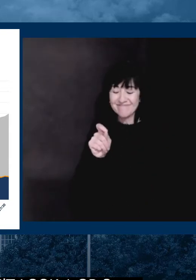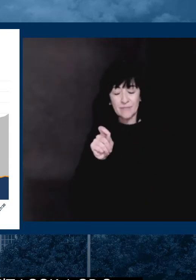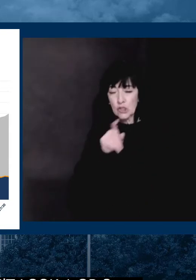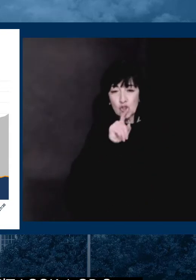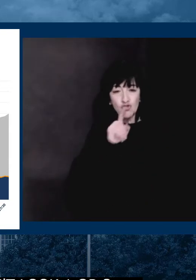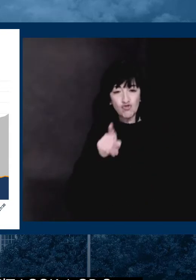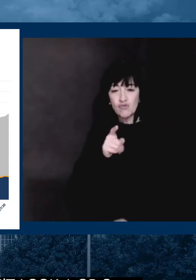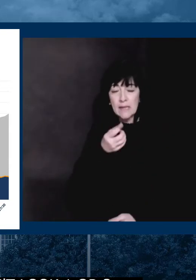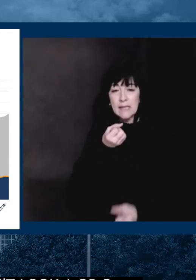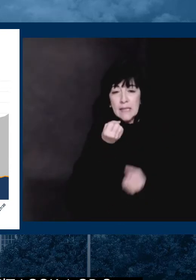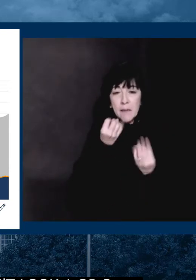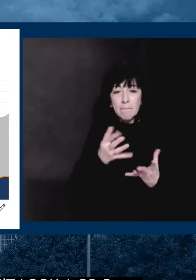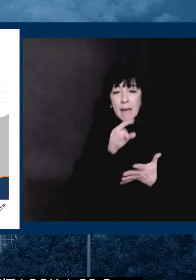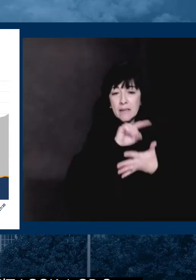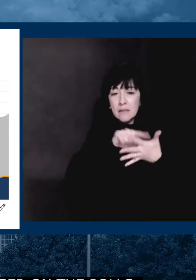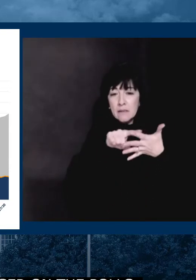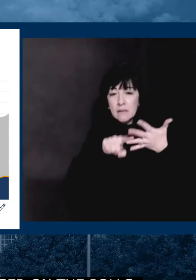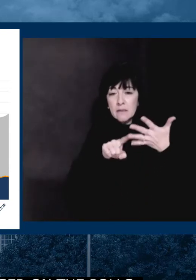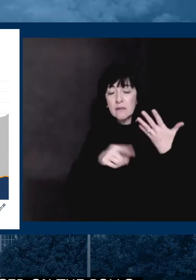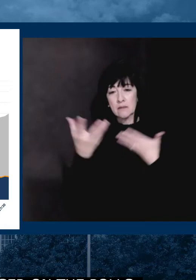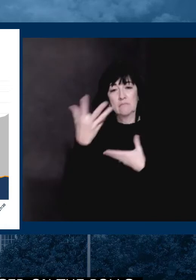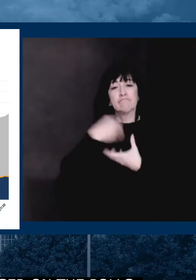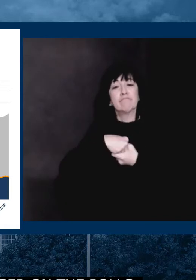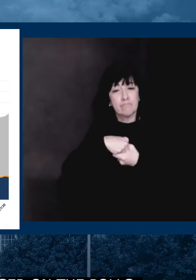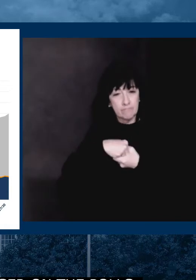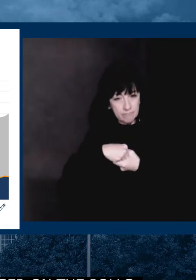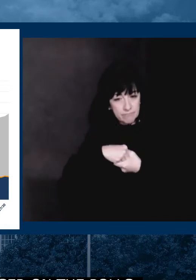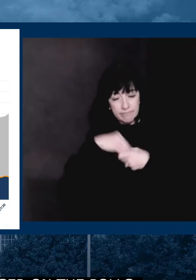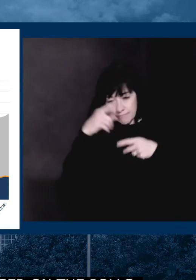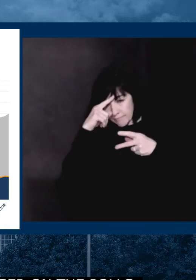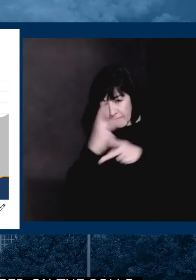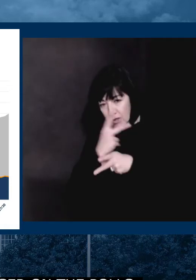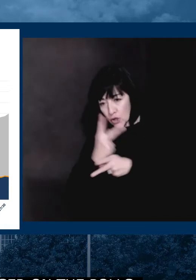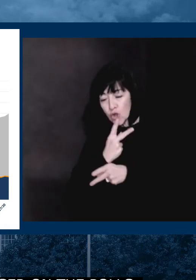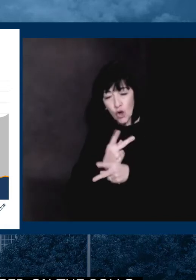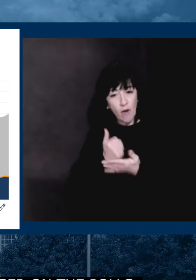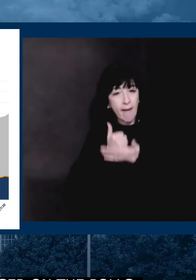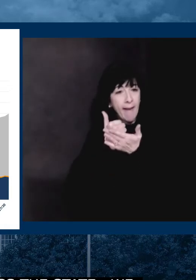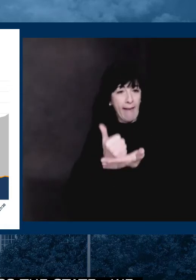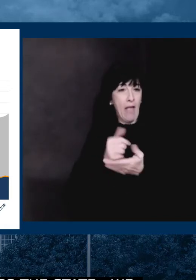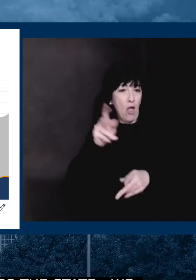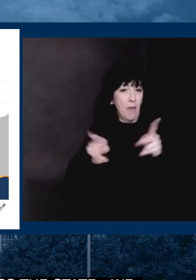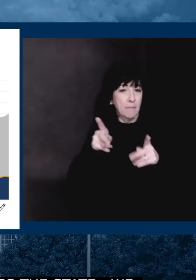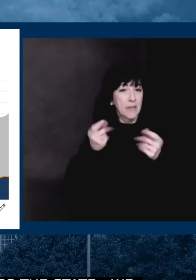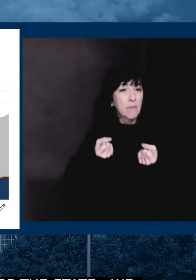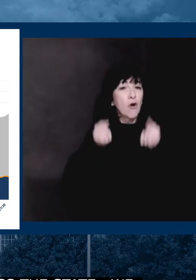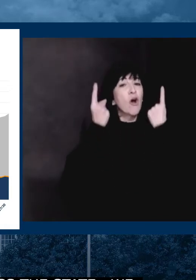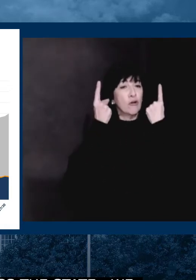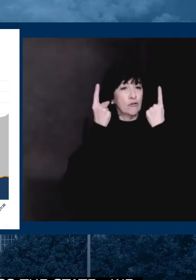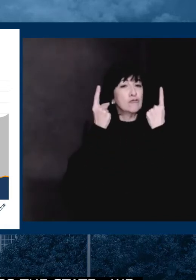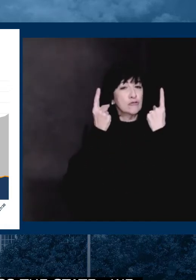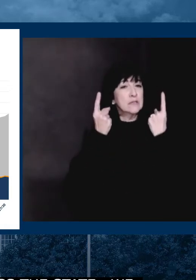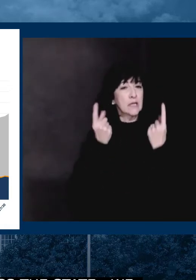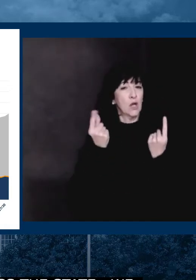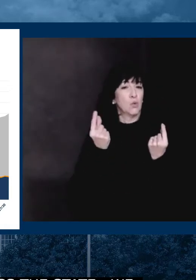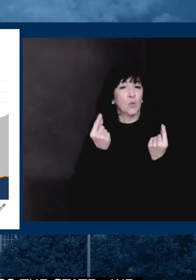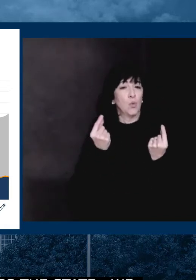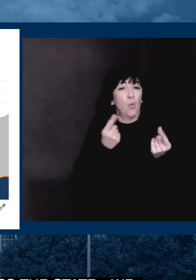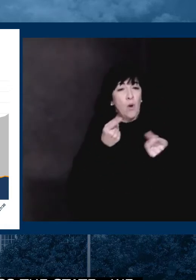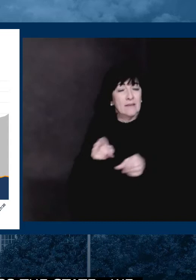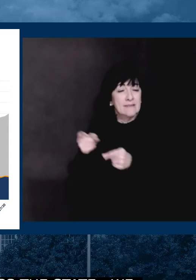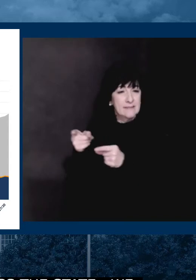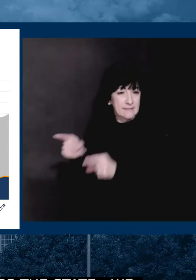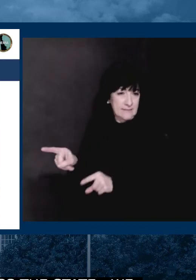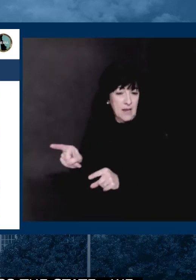So we'll keep reporting out on this. Hopefully it helps people understand, what's going on behind the scenes a little bit more. So